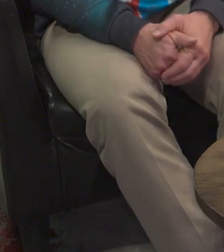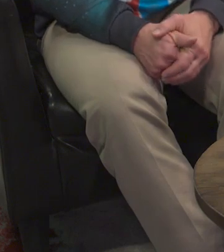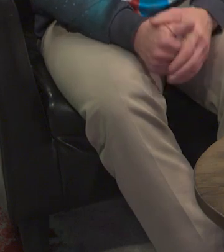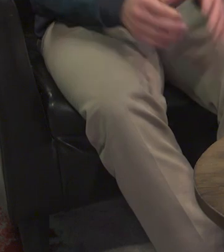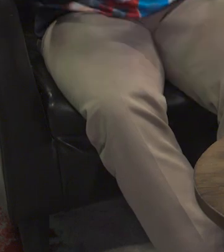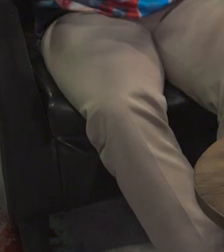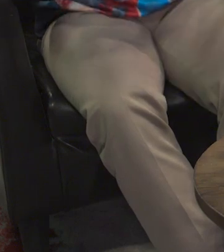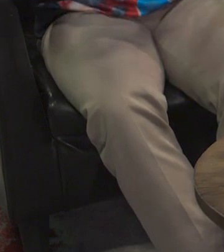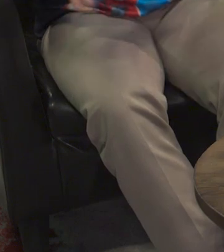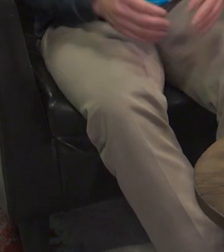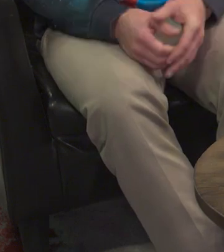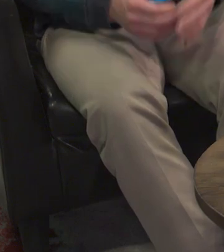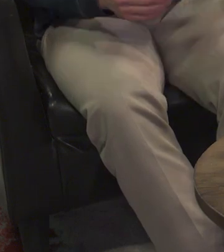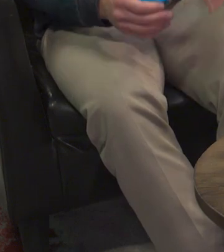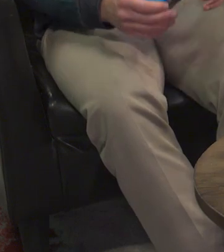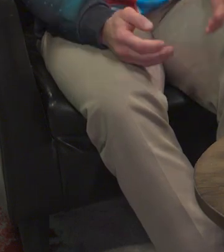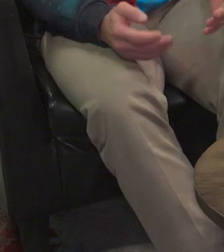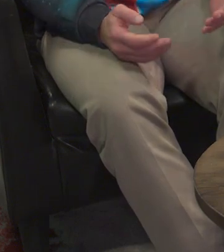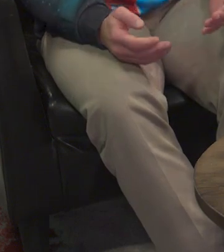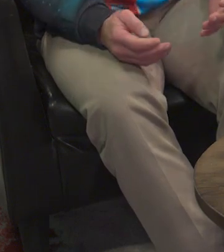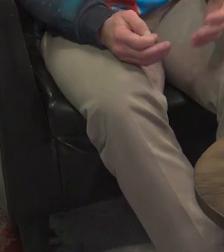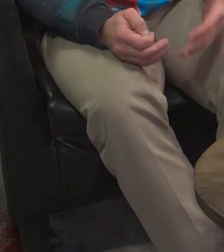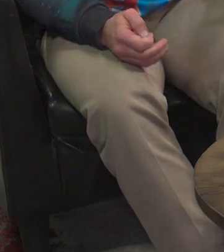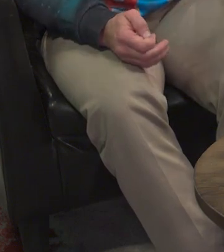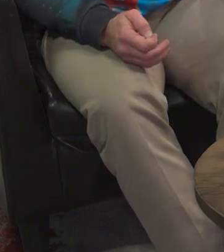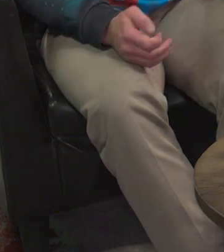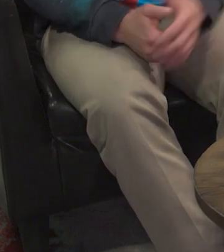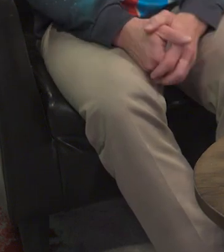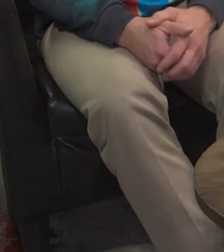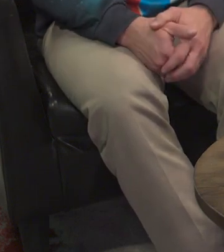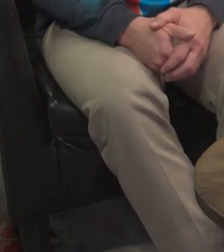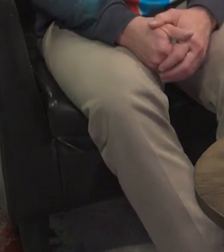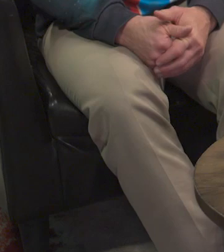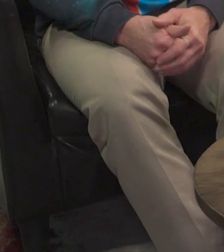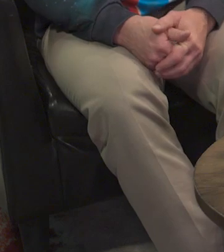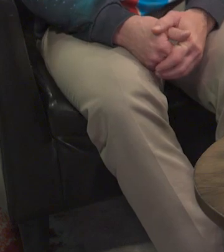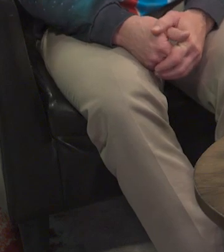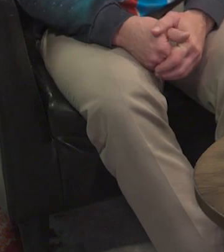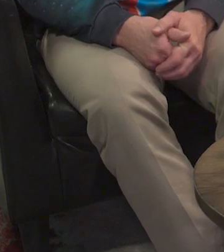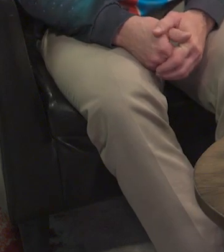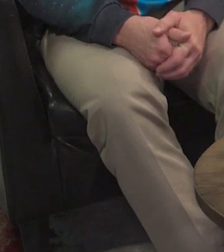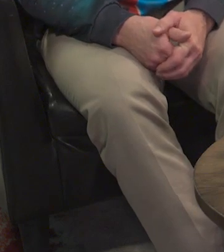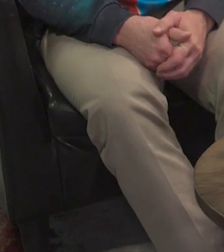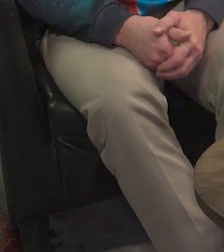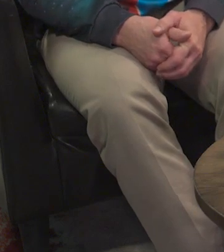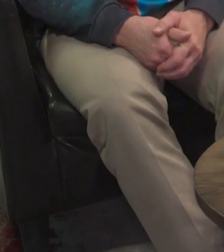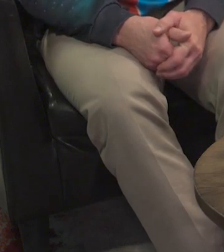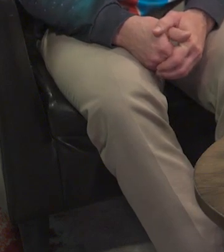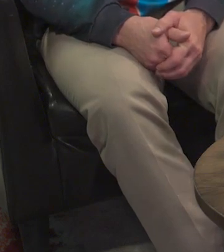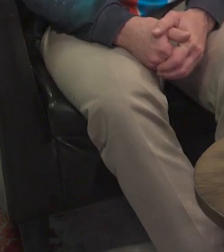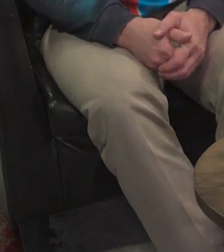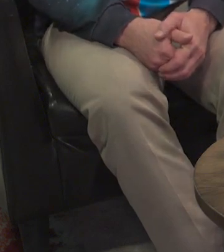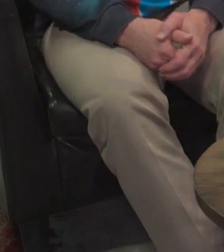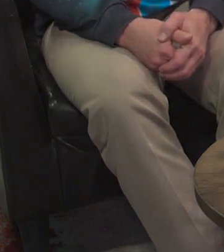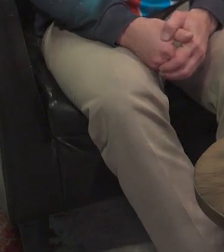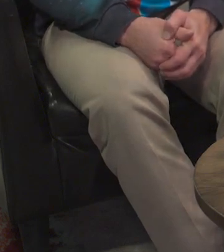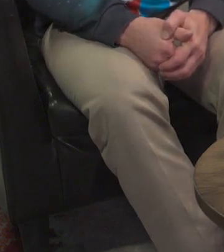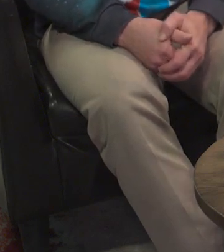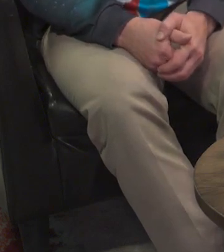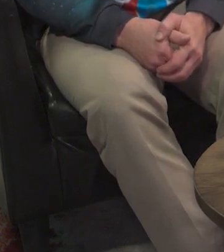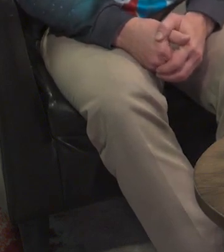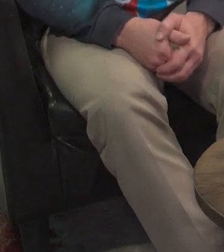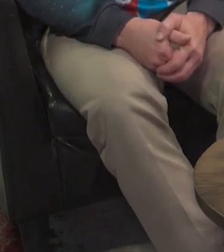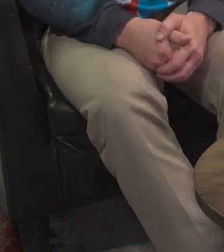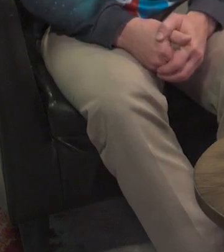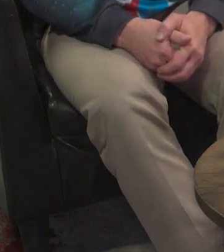all around us here in the Midwest, we don't have to be afraid of them, just treat them with respect. Yeah, whatever. That's right. This is where we